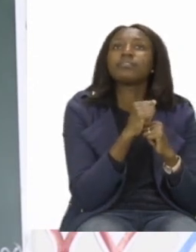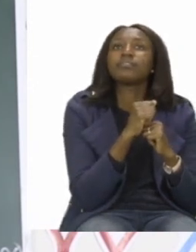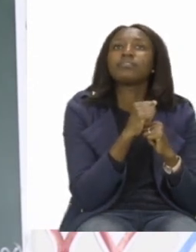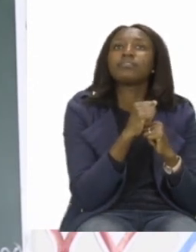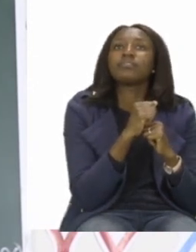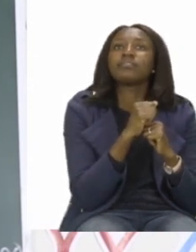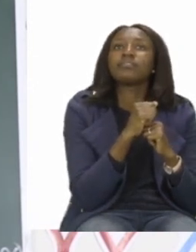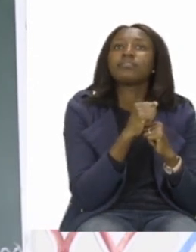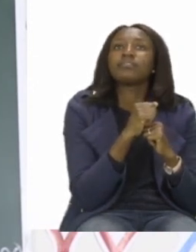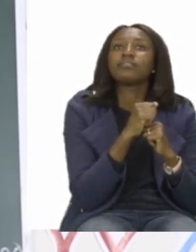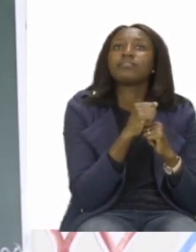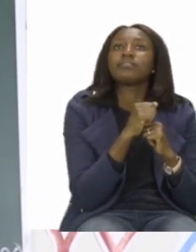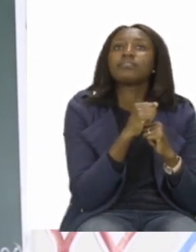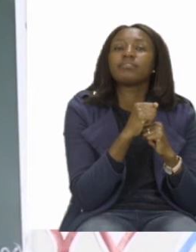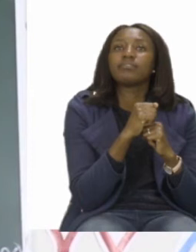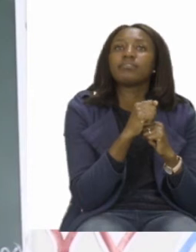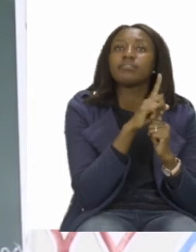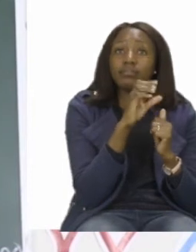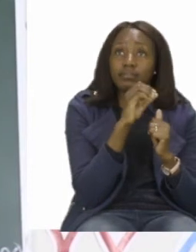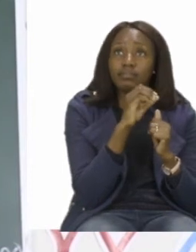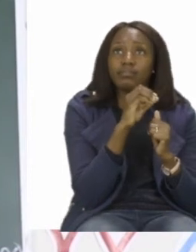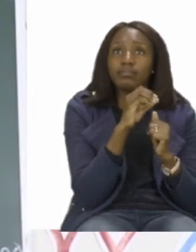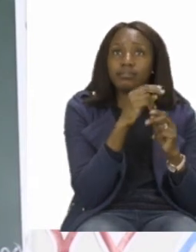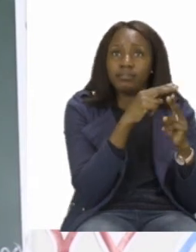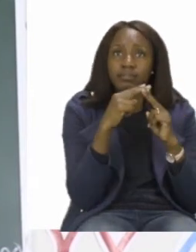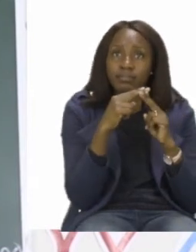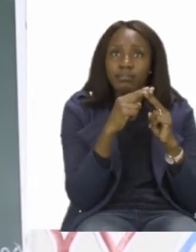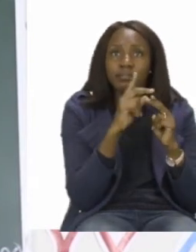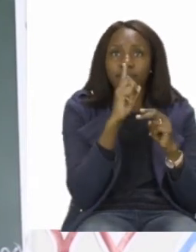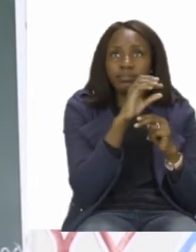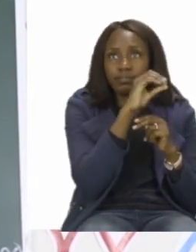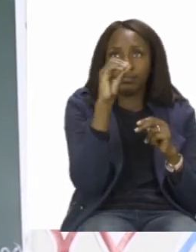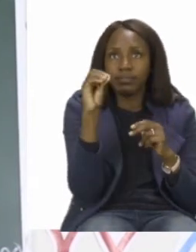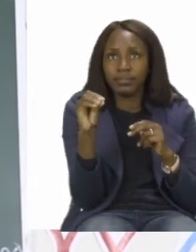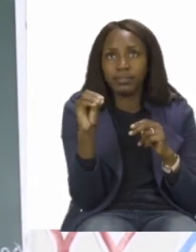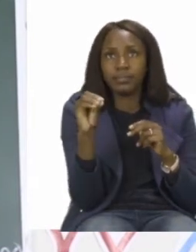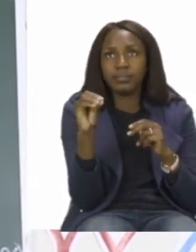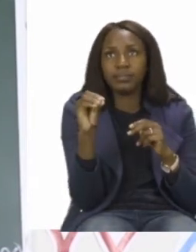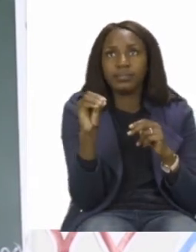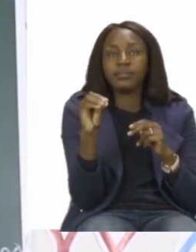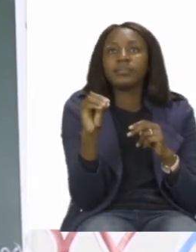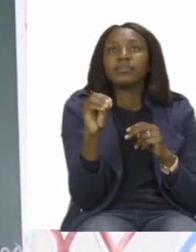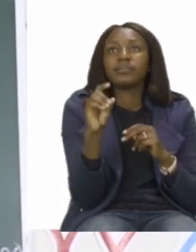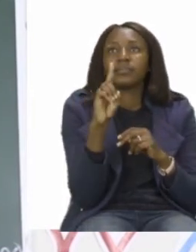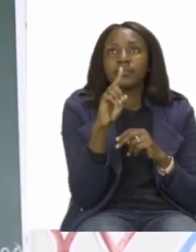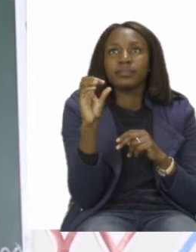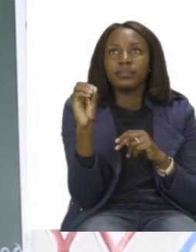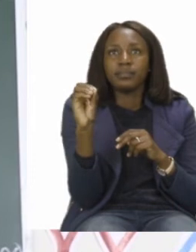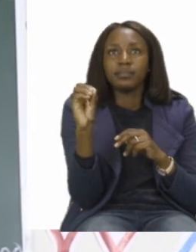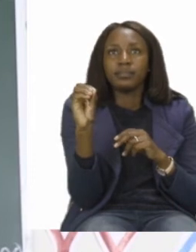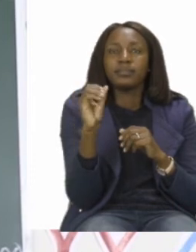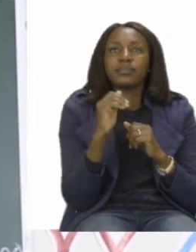10. So now we can borrow 1 to this 0 again. So we